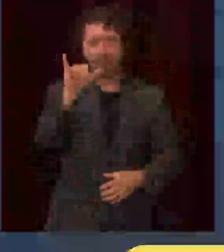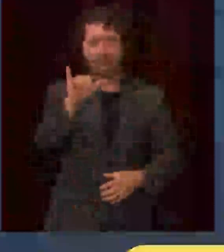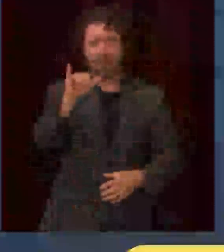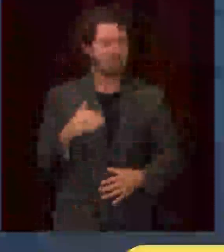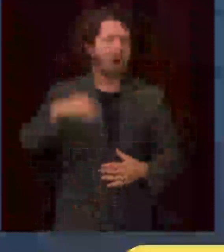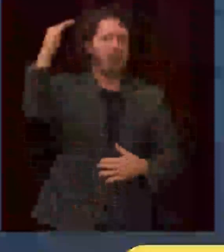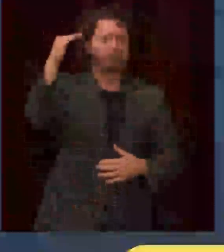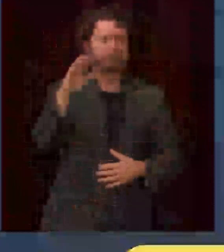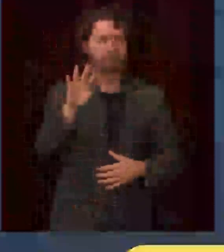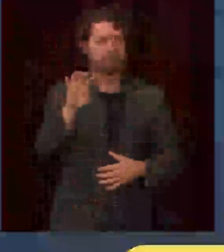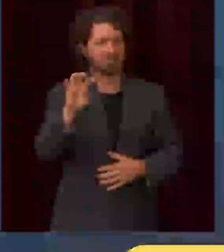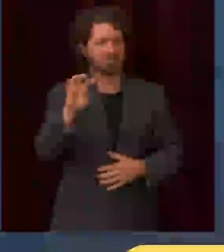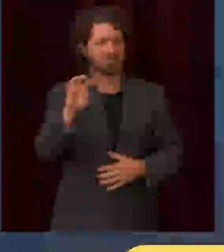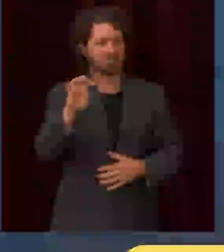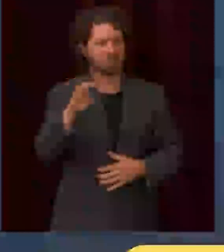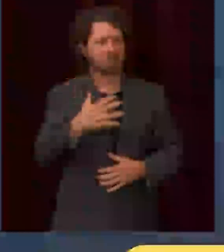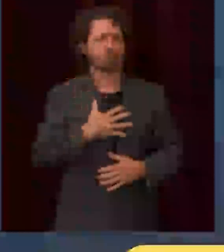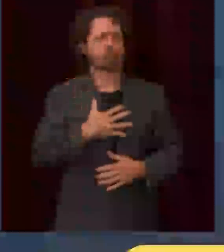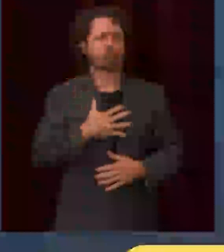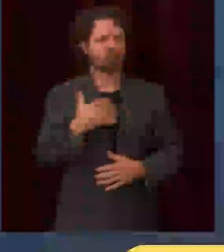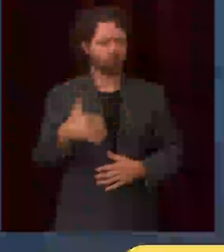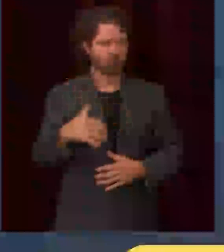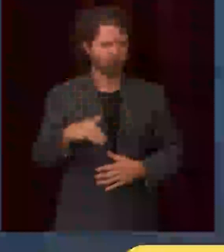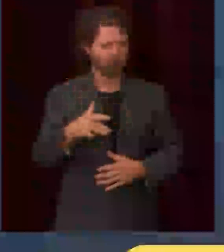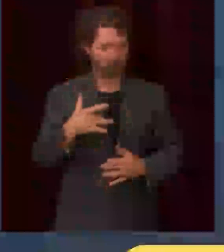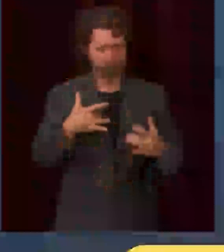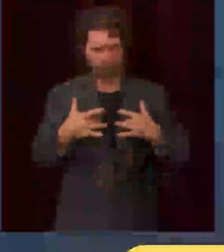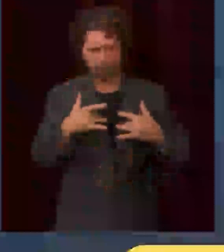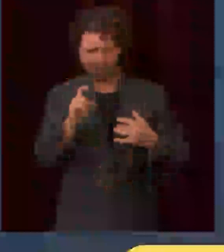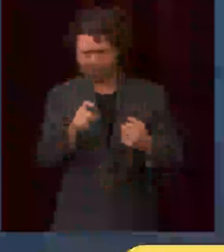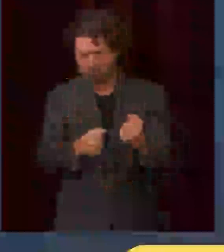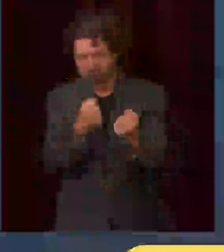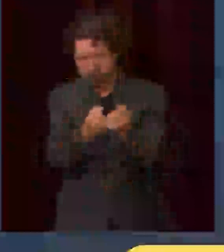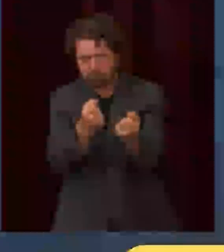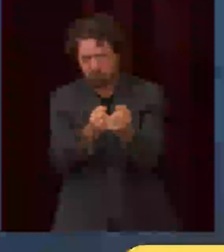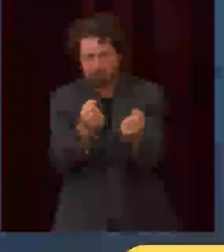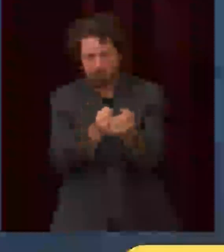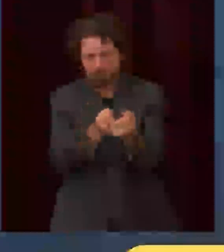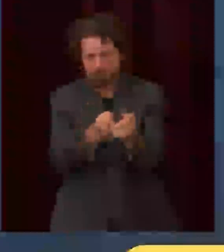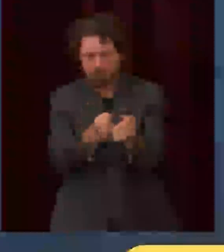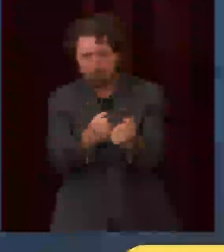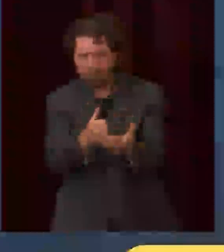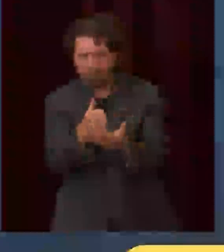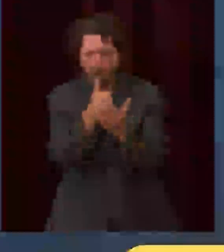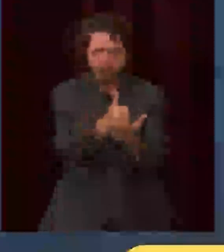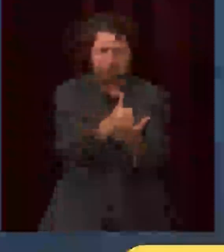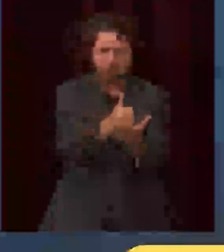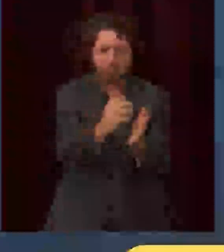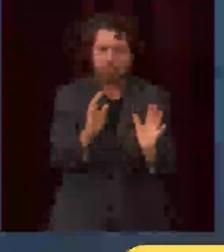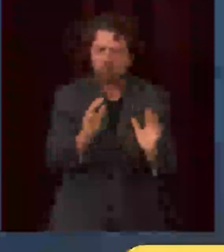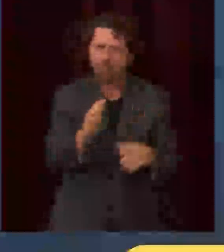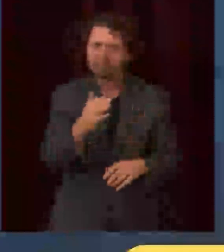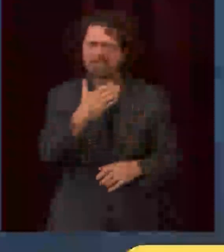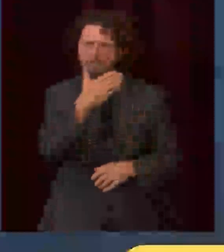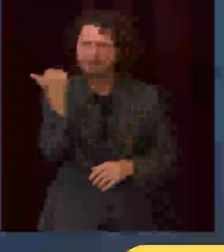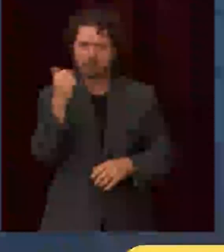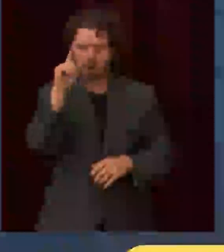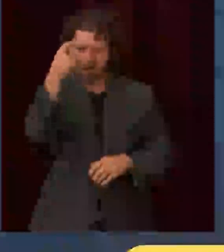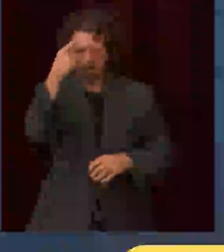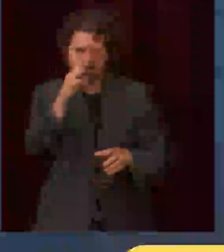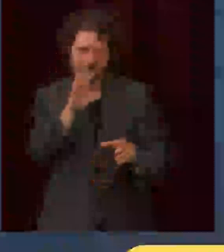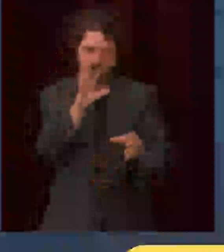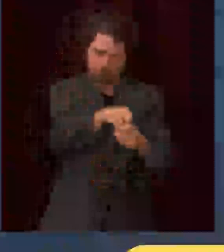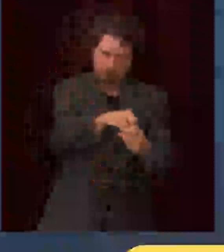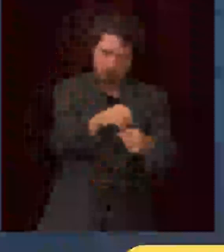County, that it could become even more explosive. To that end, we have dispatched a strike team